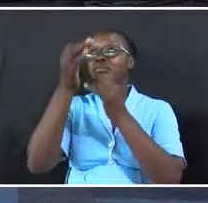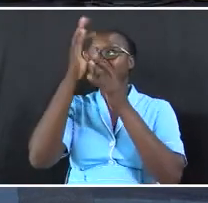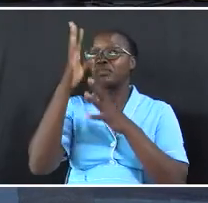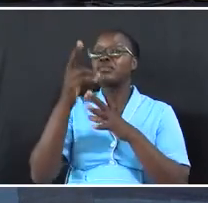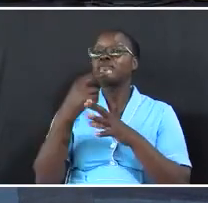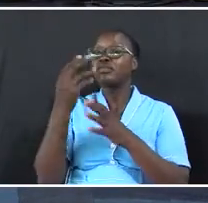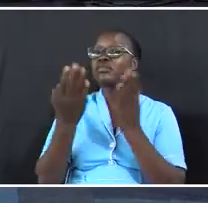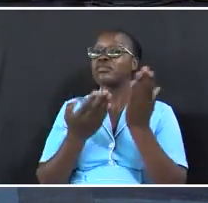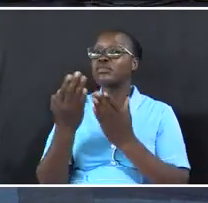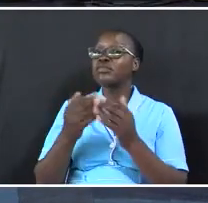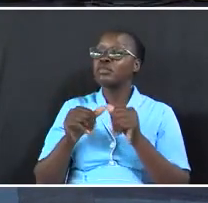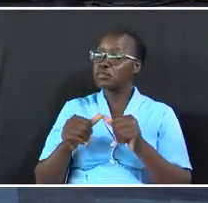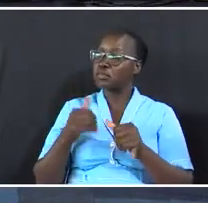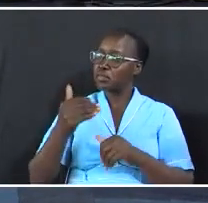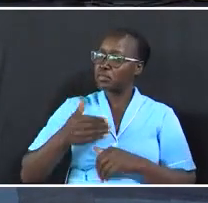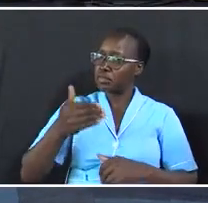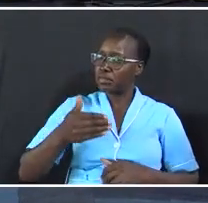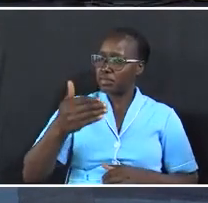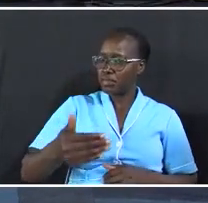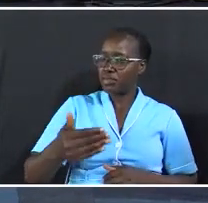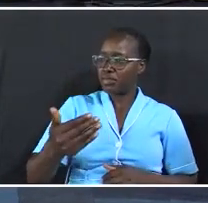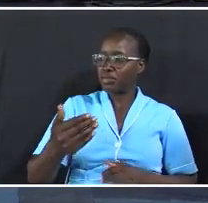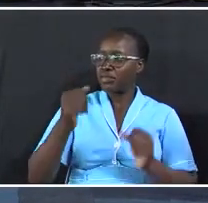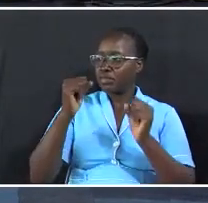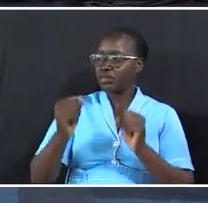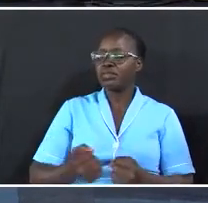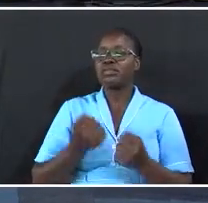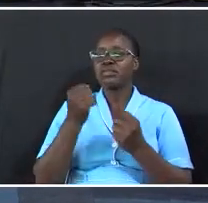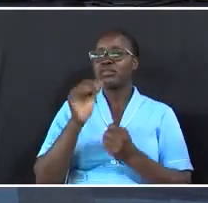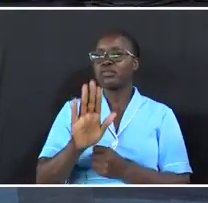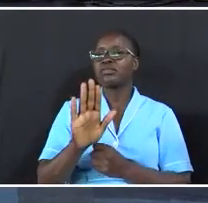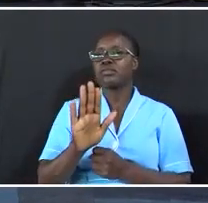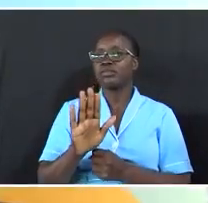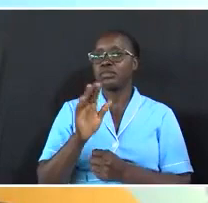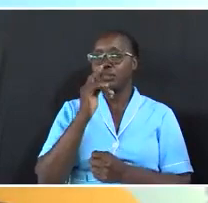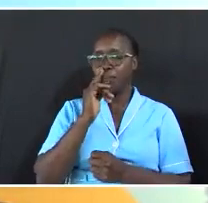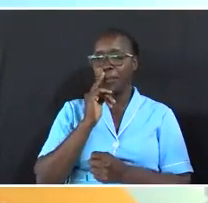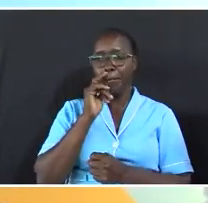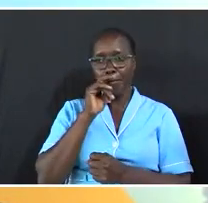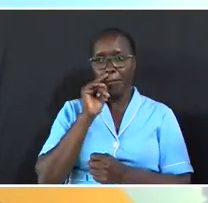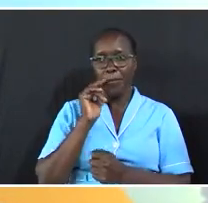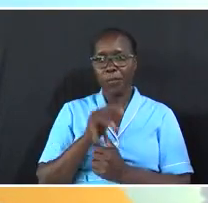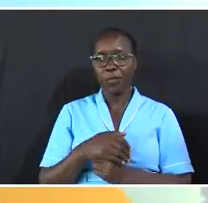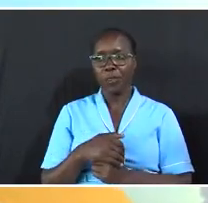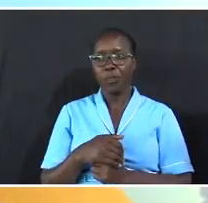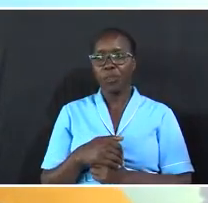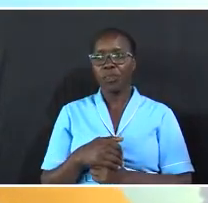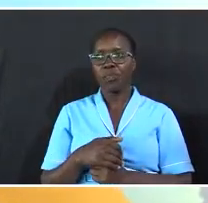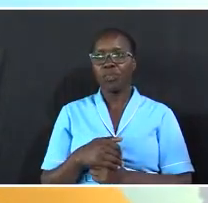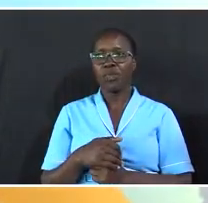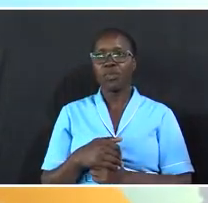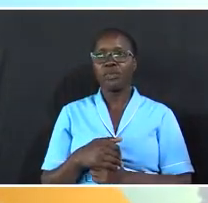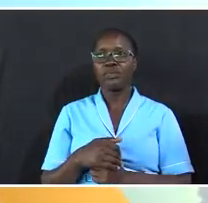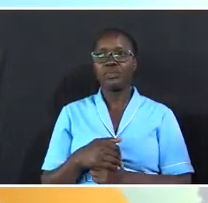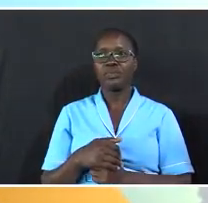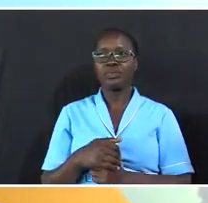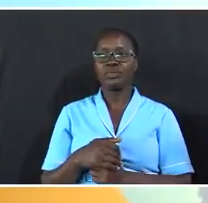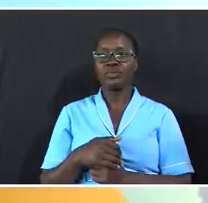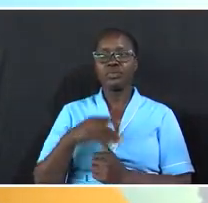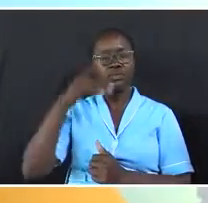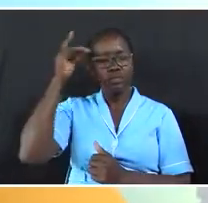who you serve continually do what? Rescue you. Because Daniel could not